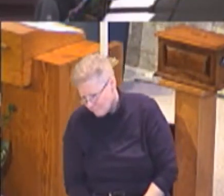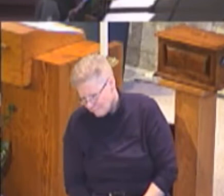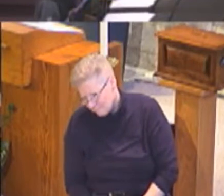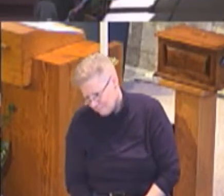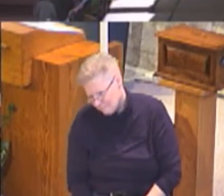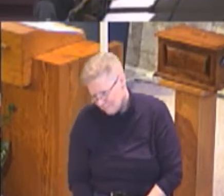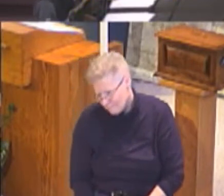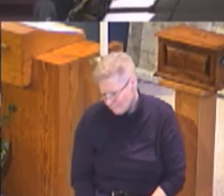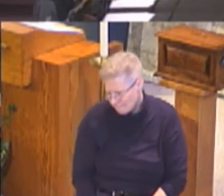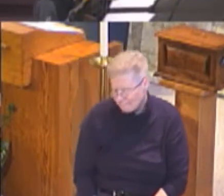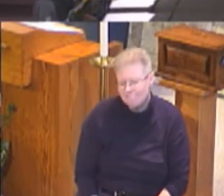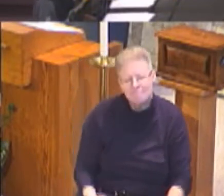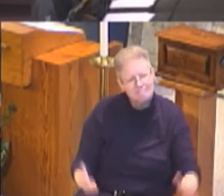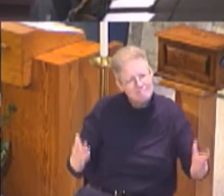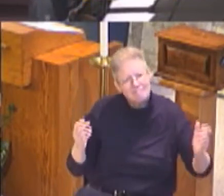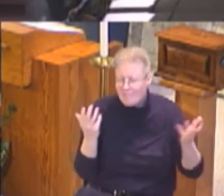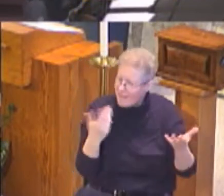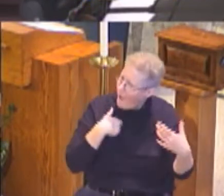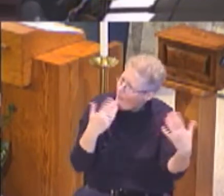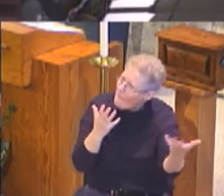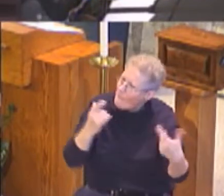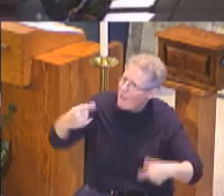Let them hear me say,